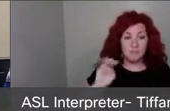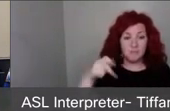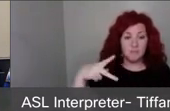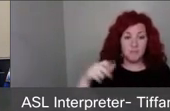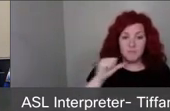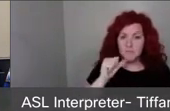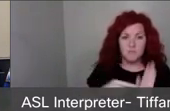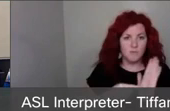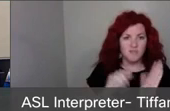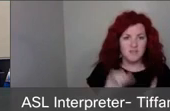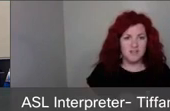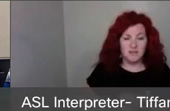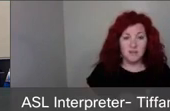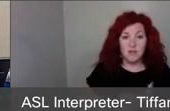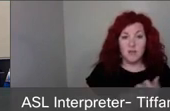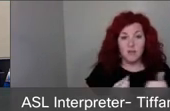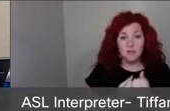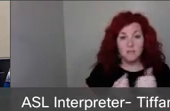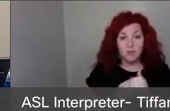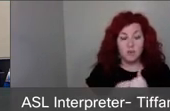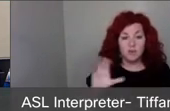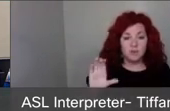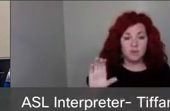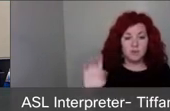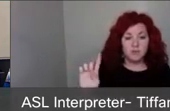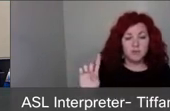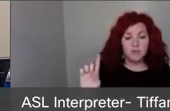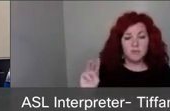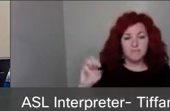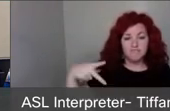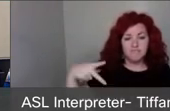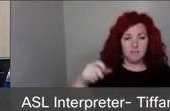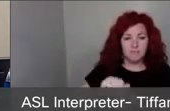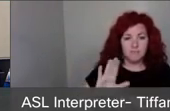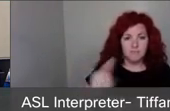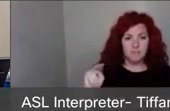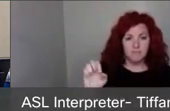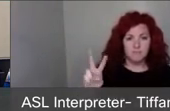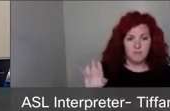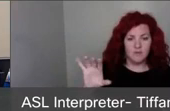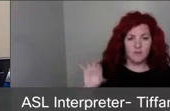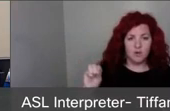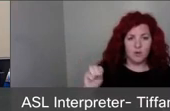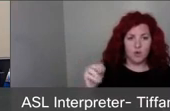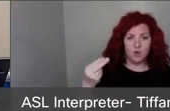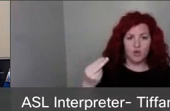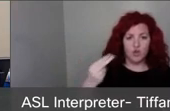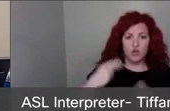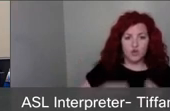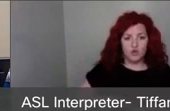that. I support the congressional maps submitted by the Navajo Nation Human Rights Commission, CD